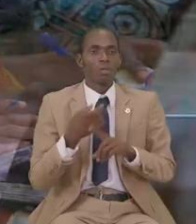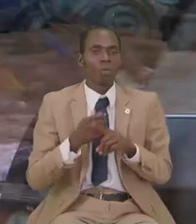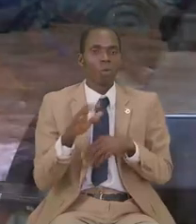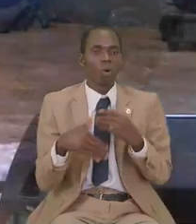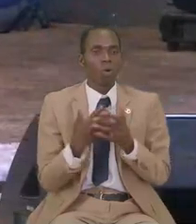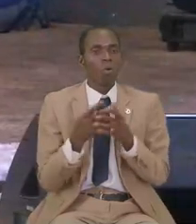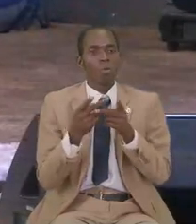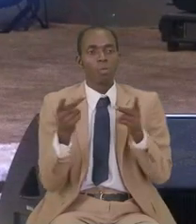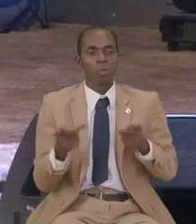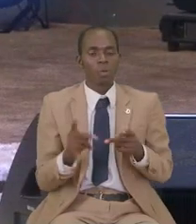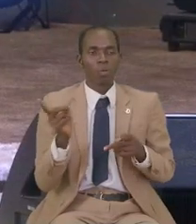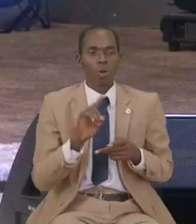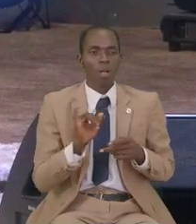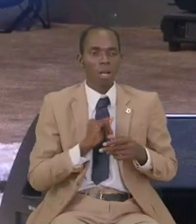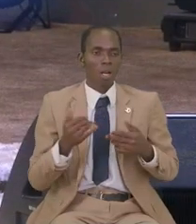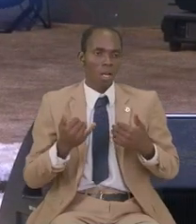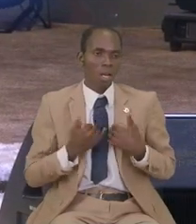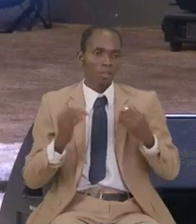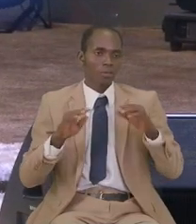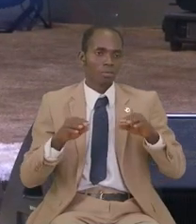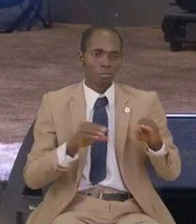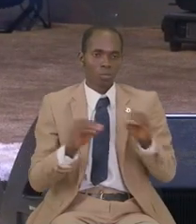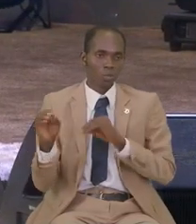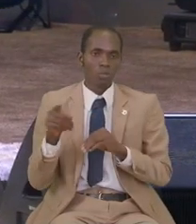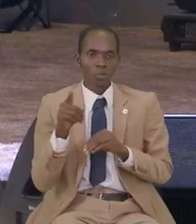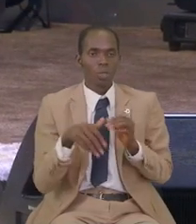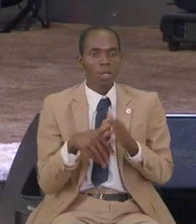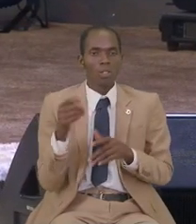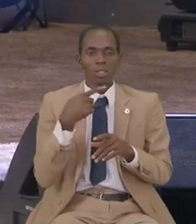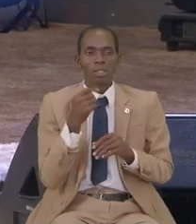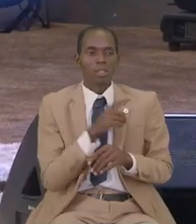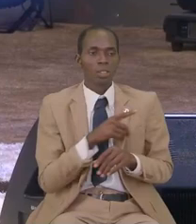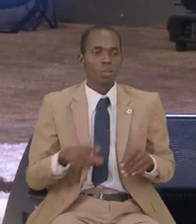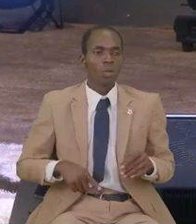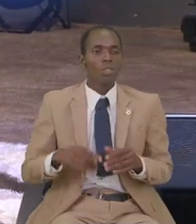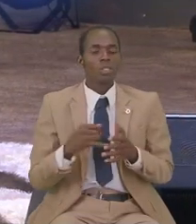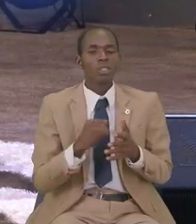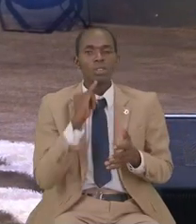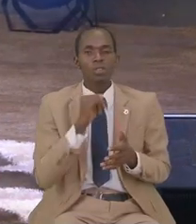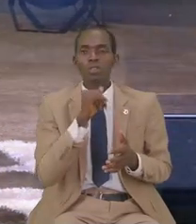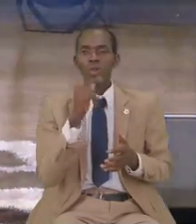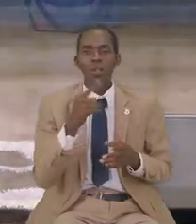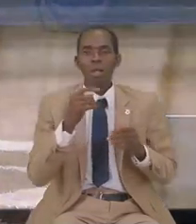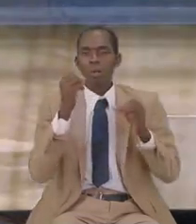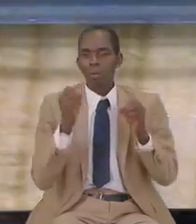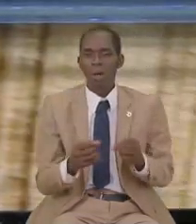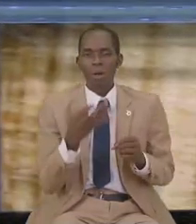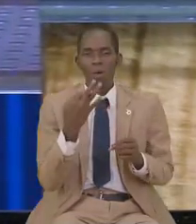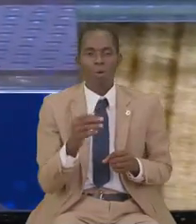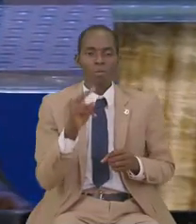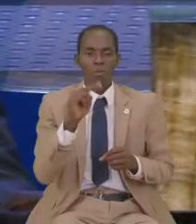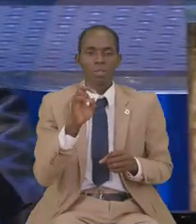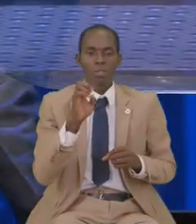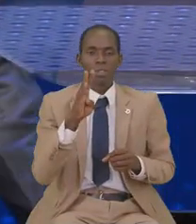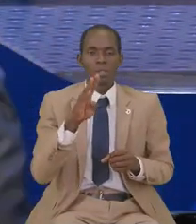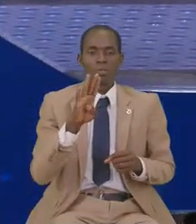whither I have driven you, says the Lord. The Lord says, it's not the power of Nebuchadnezzar that is able